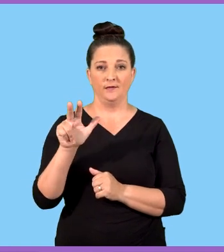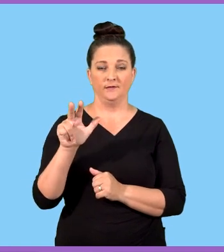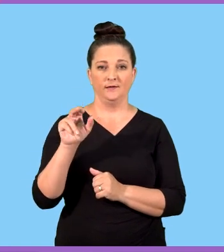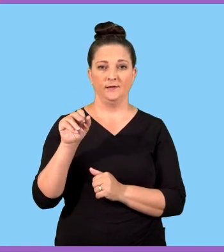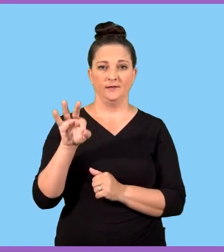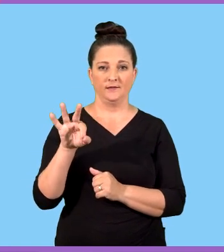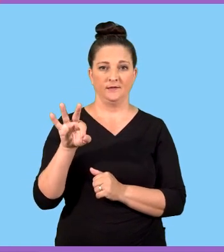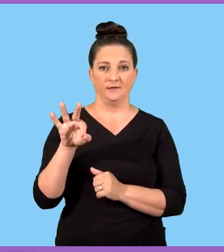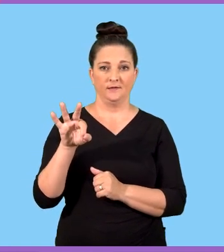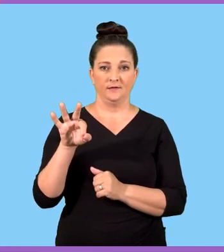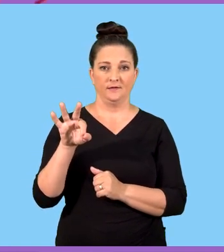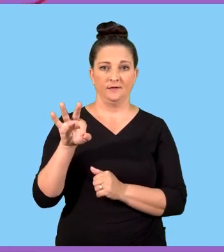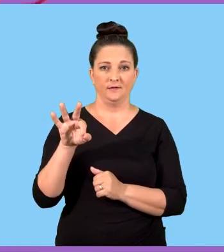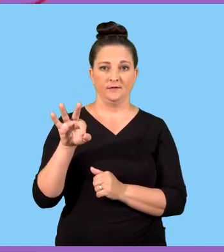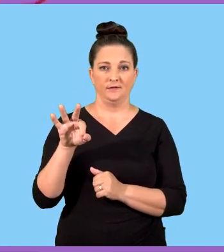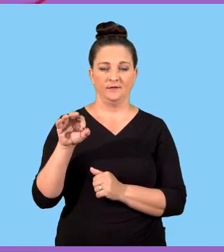22,83